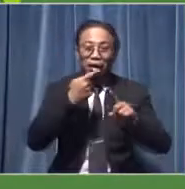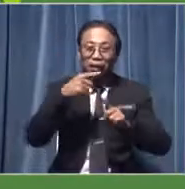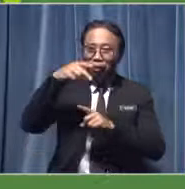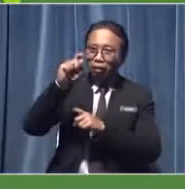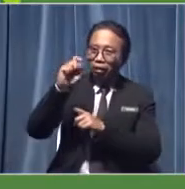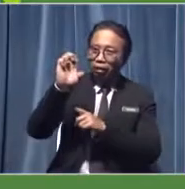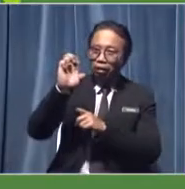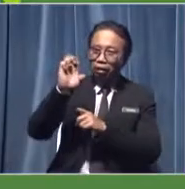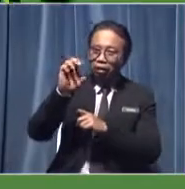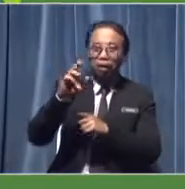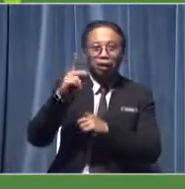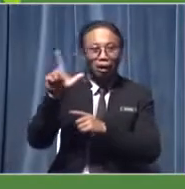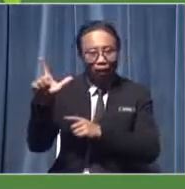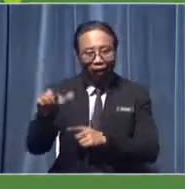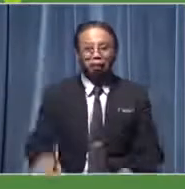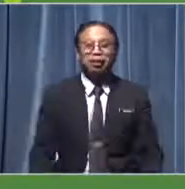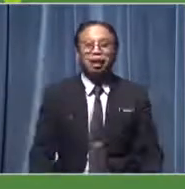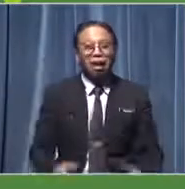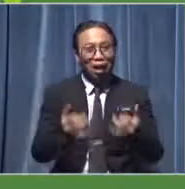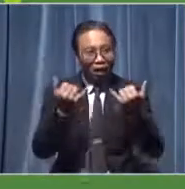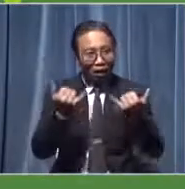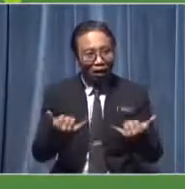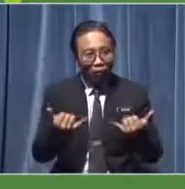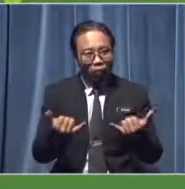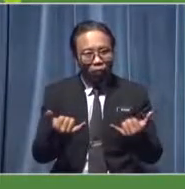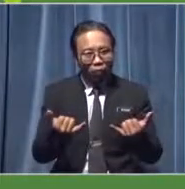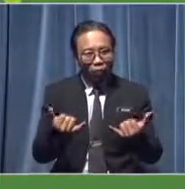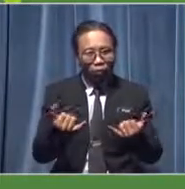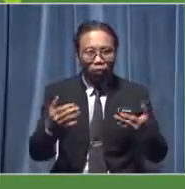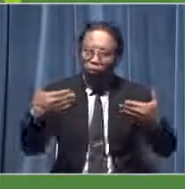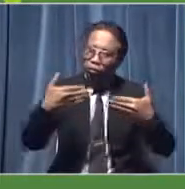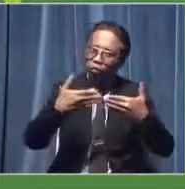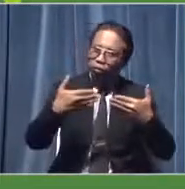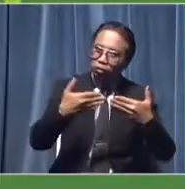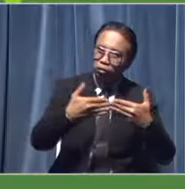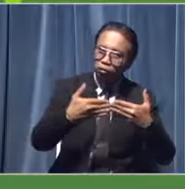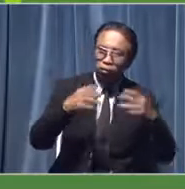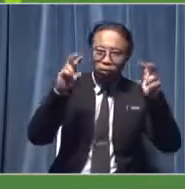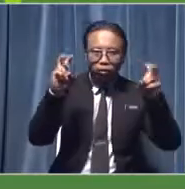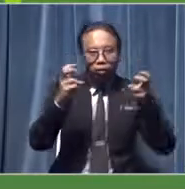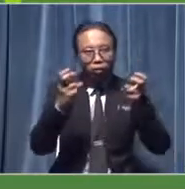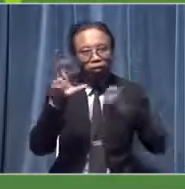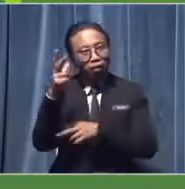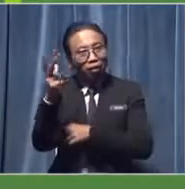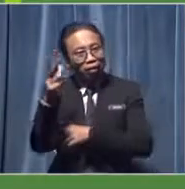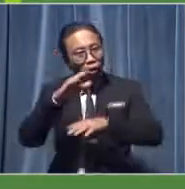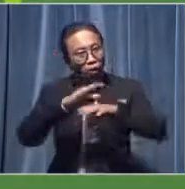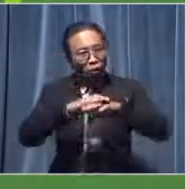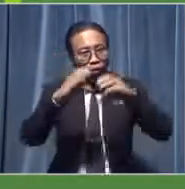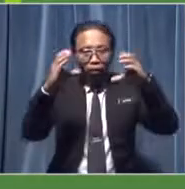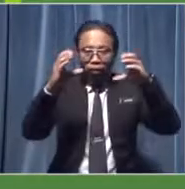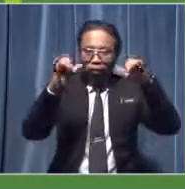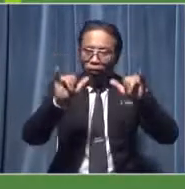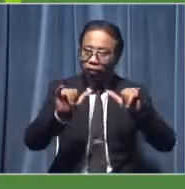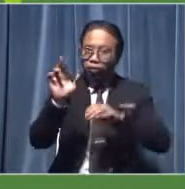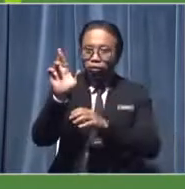Lumpur. Today, we are going to continue Chapter 13 on capacitors.